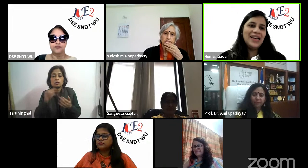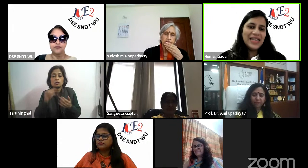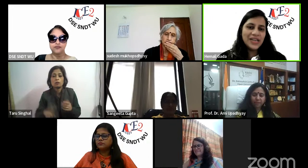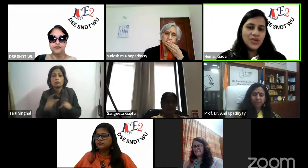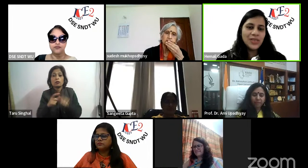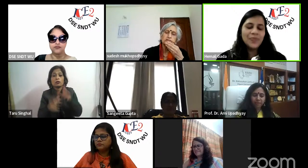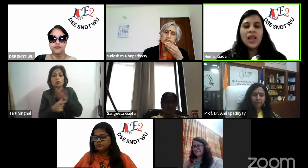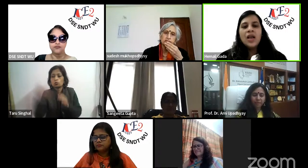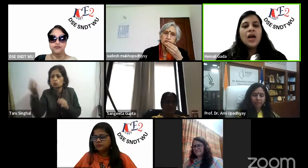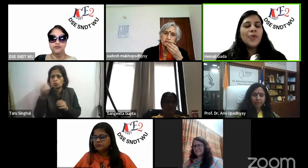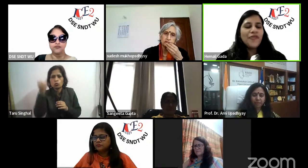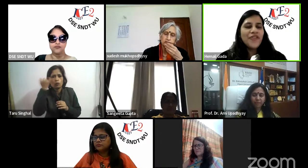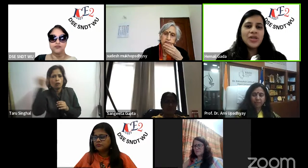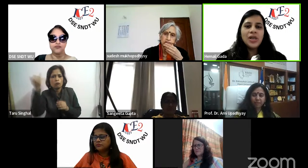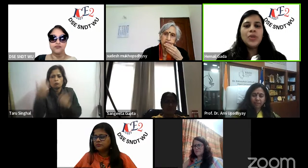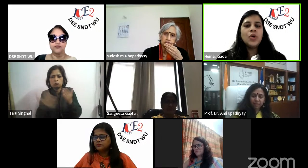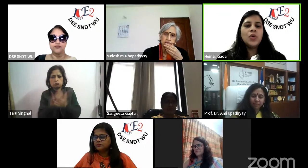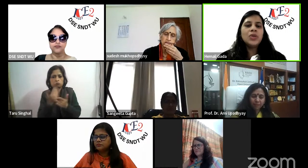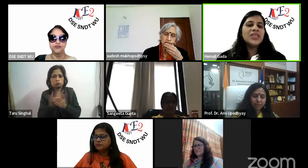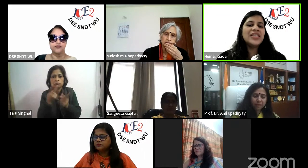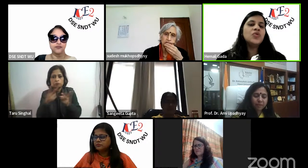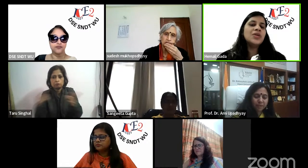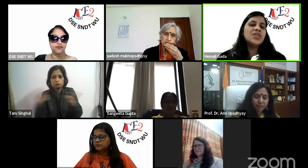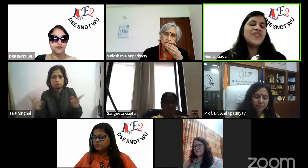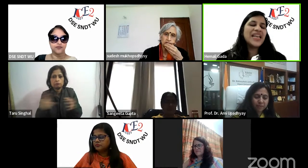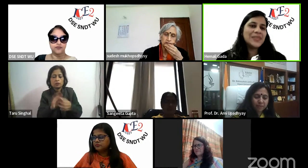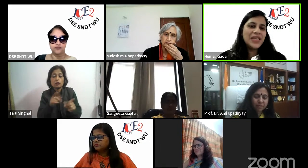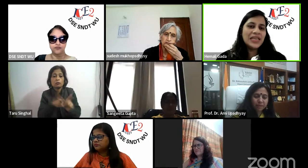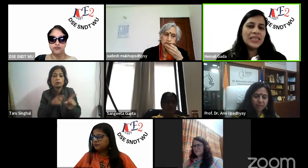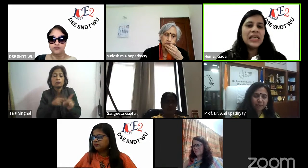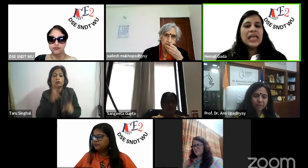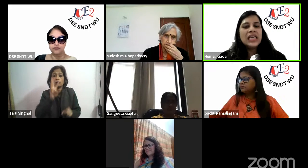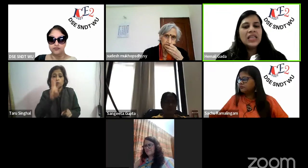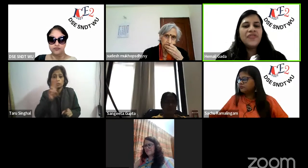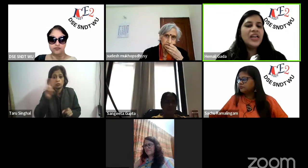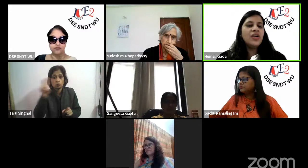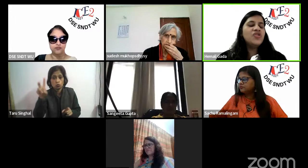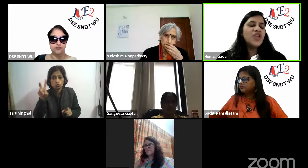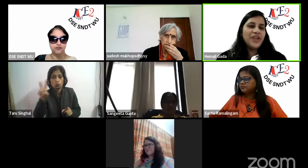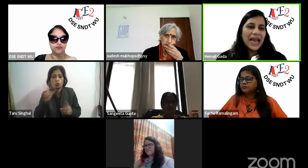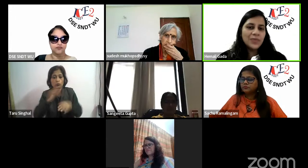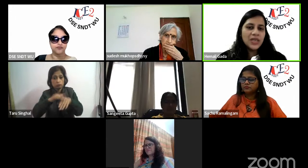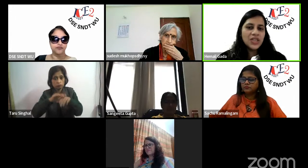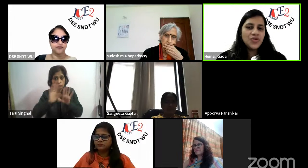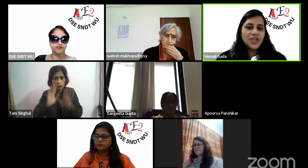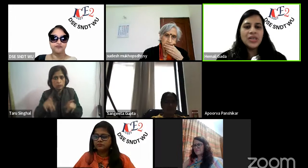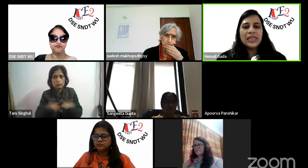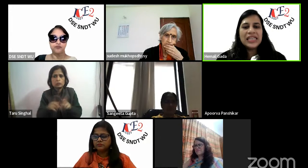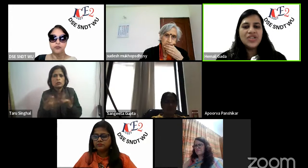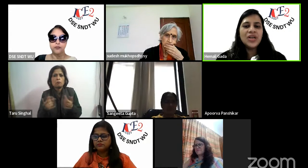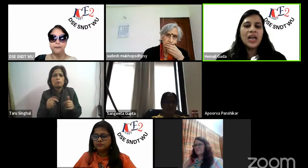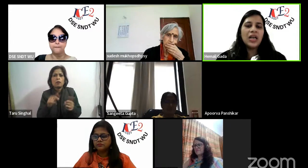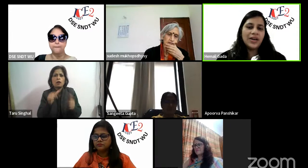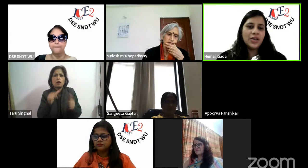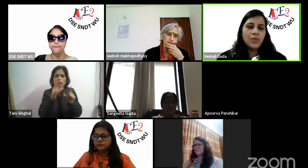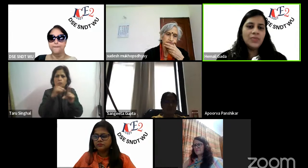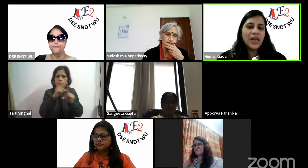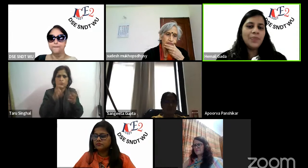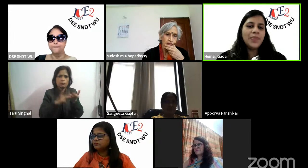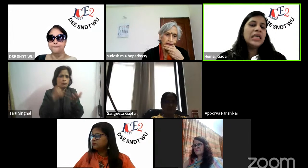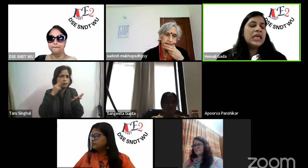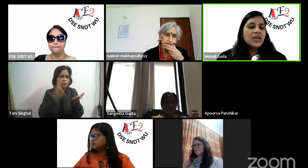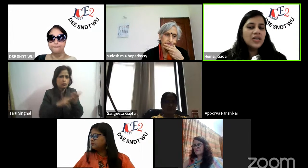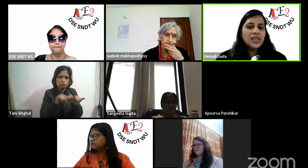Incubation and Linkages, a professional with over 32 years of experience in the field of general administration, teaching,